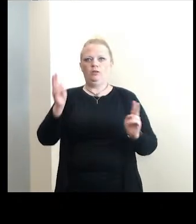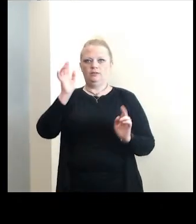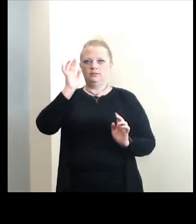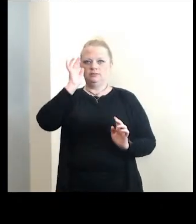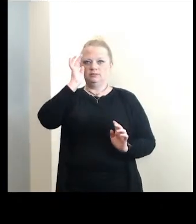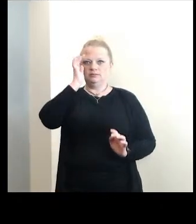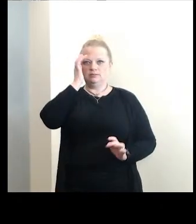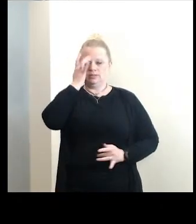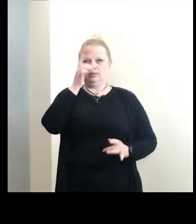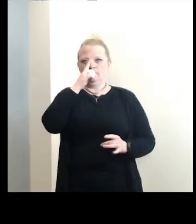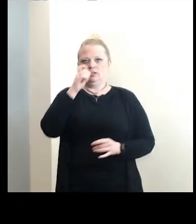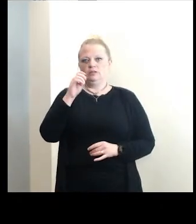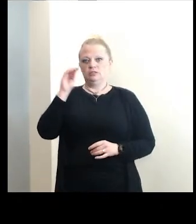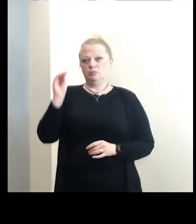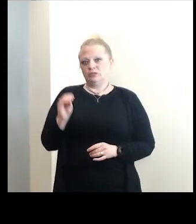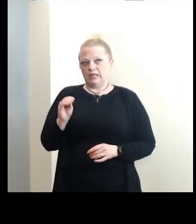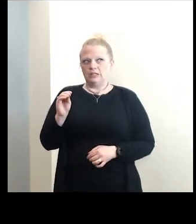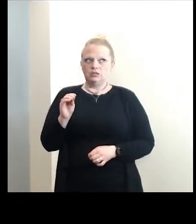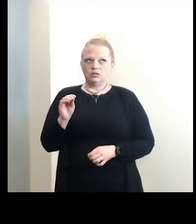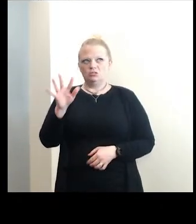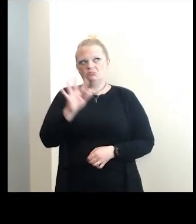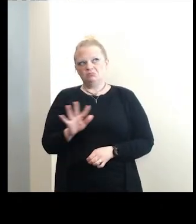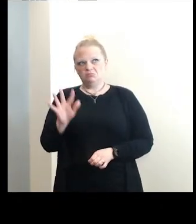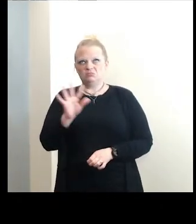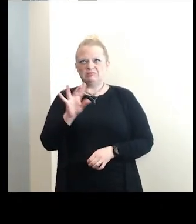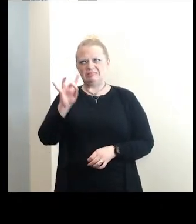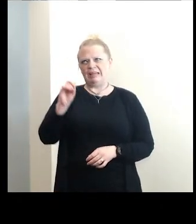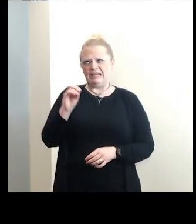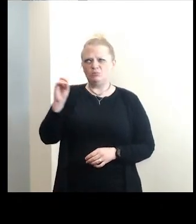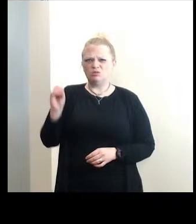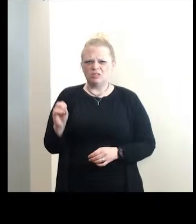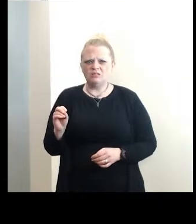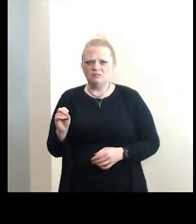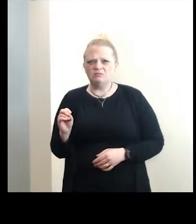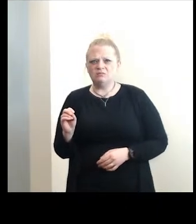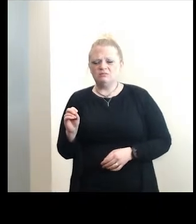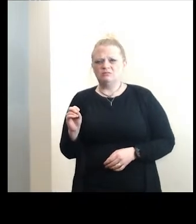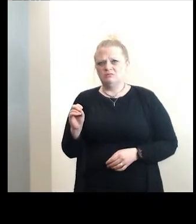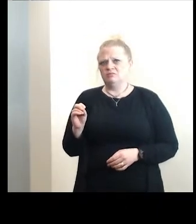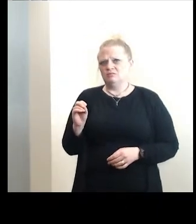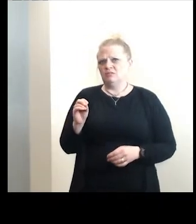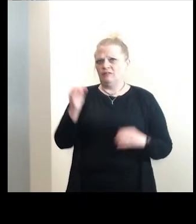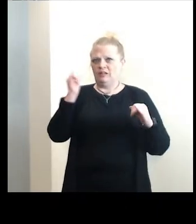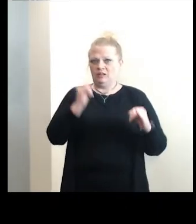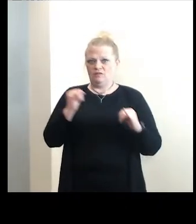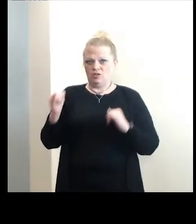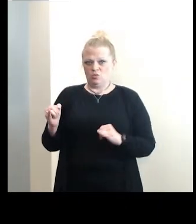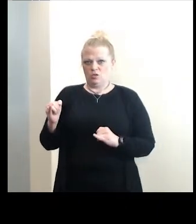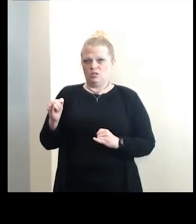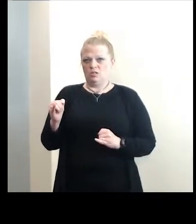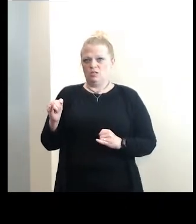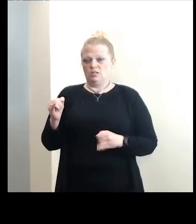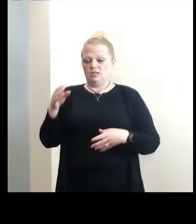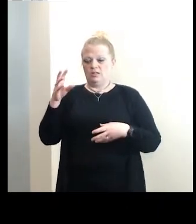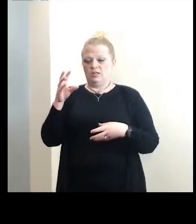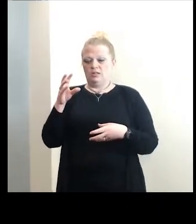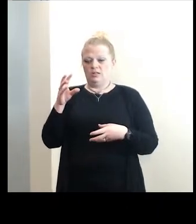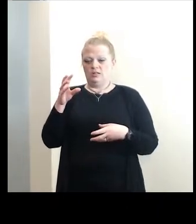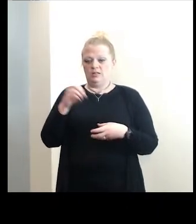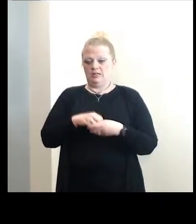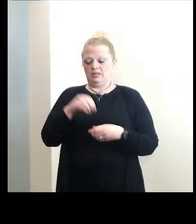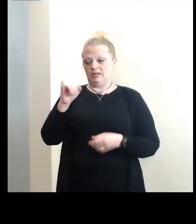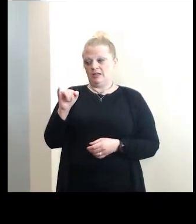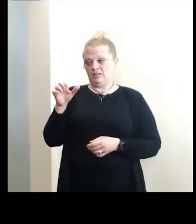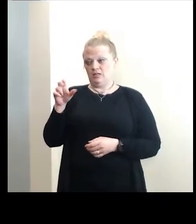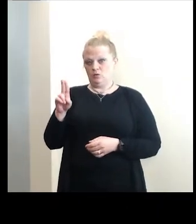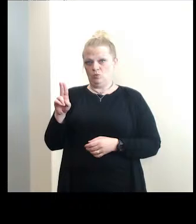the percentage is approximately, was that 80% or so of the individuals in the